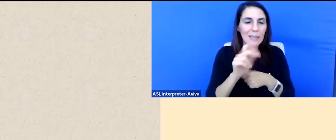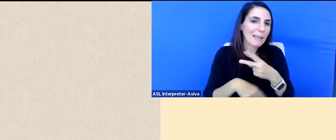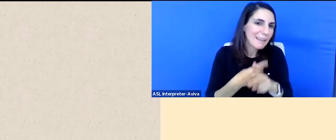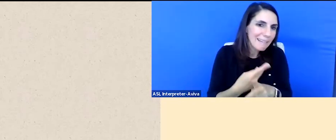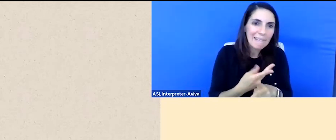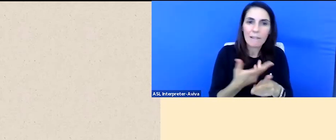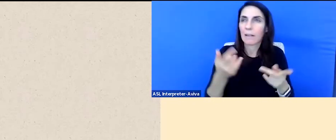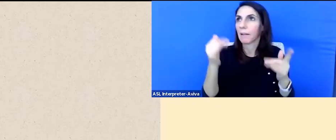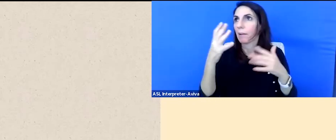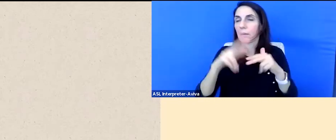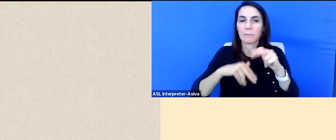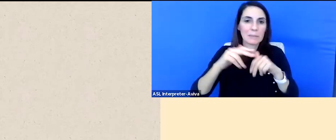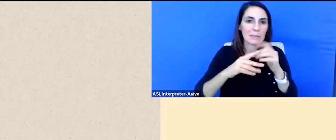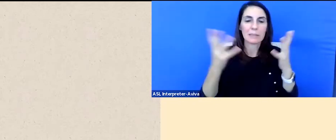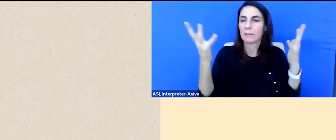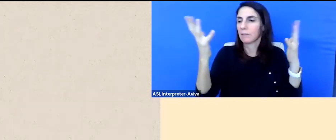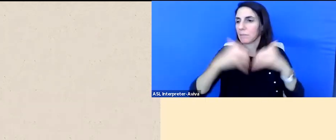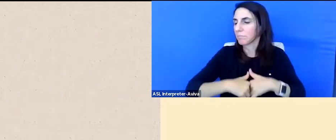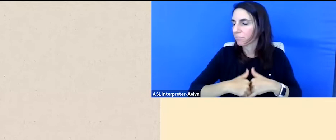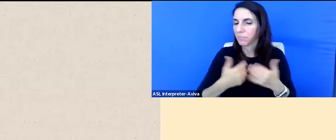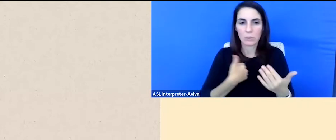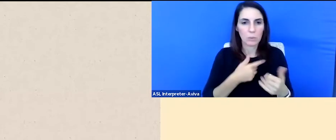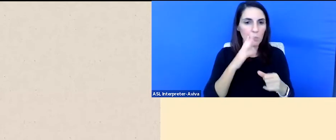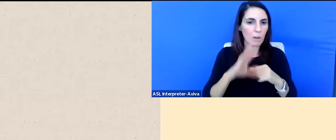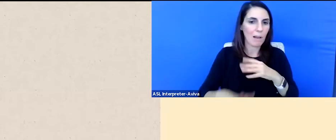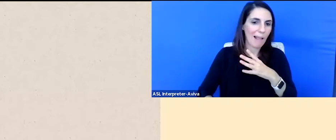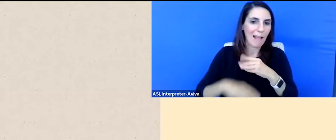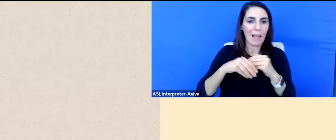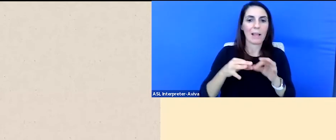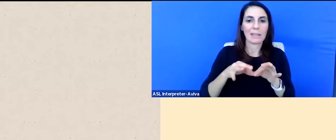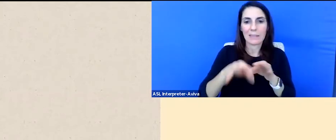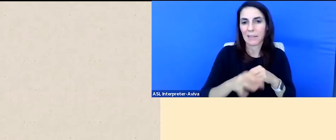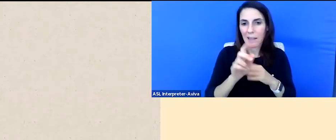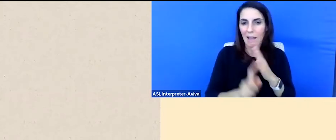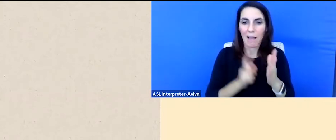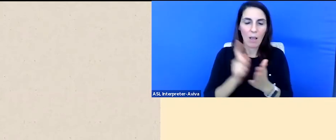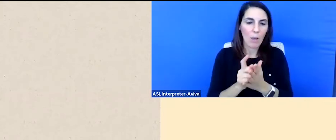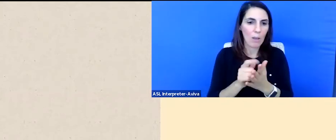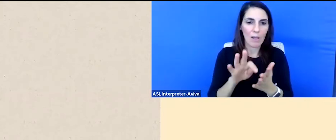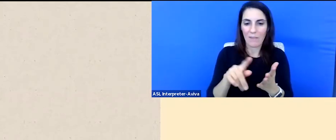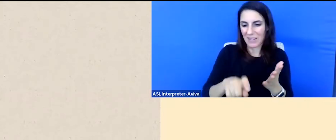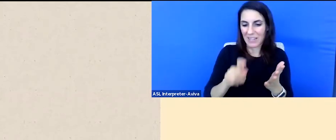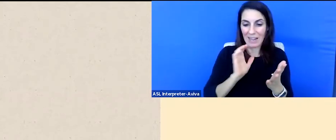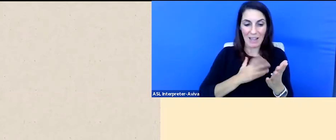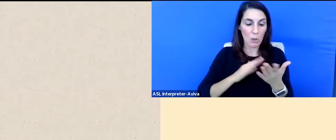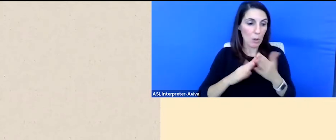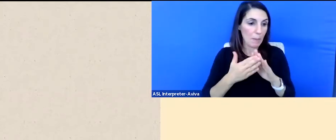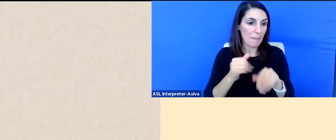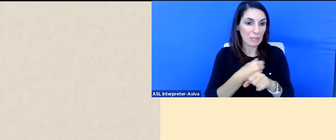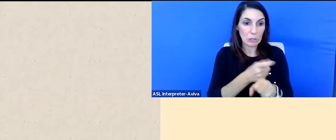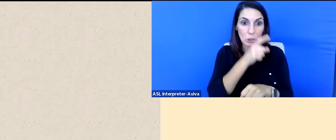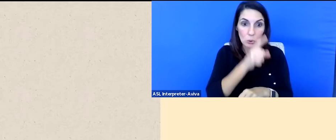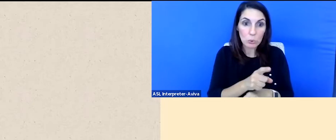building collapse, we do extend our hours when there is a need in our community to make sure that they have access